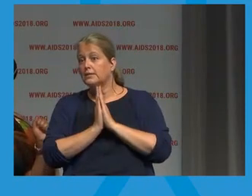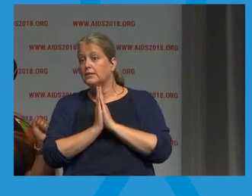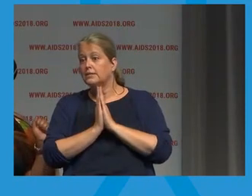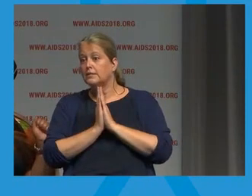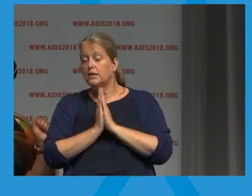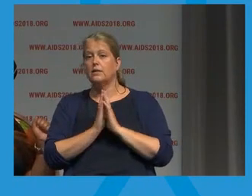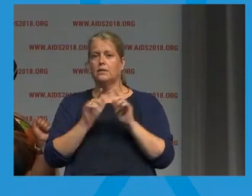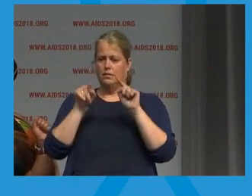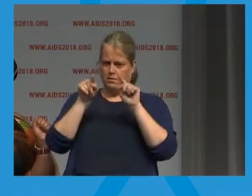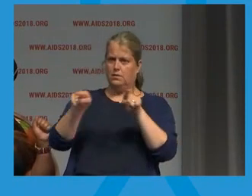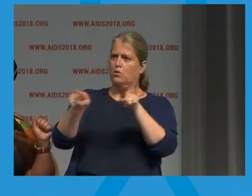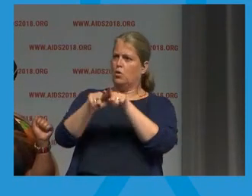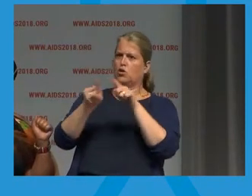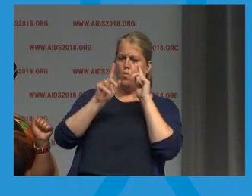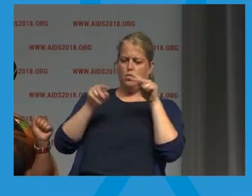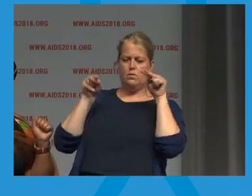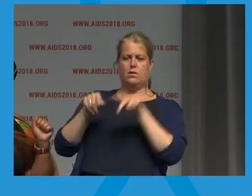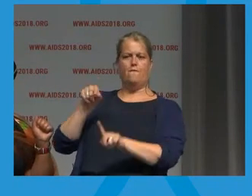put them first.